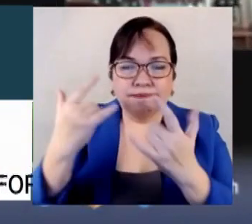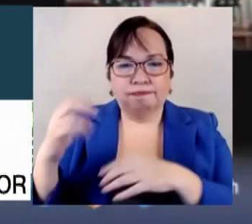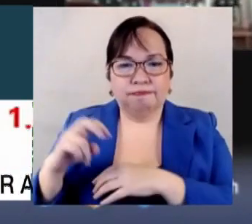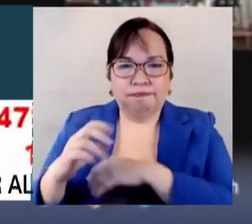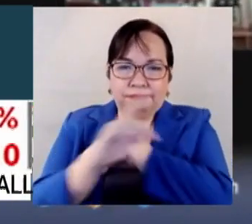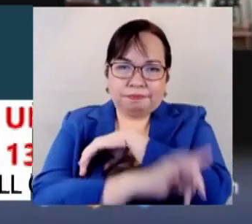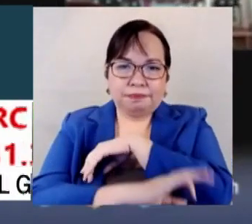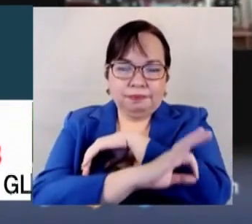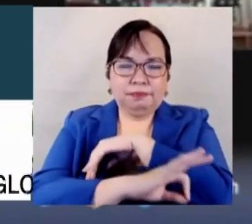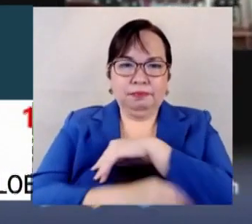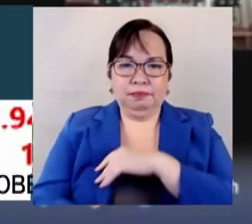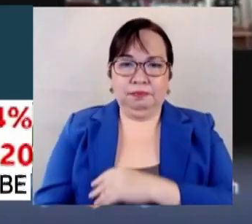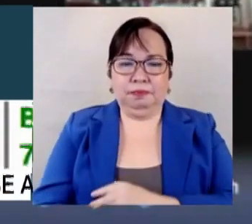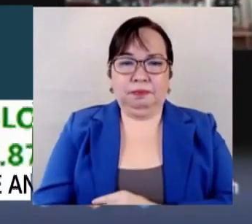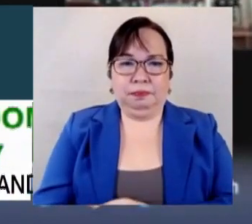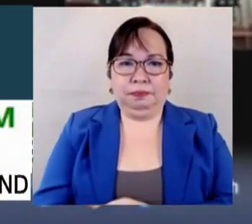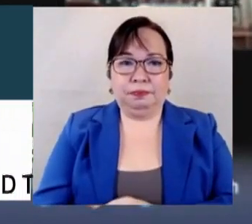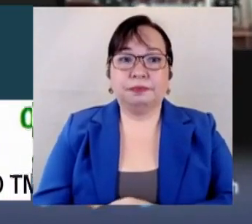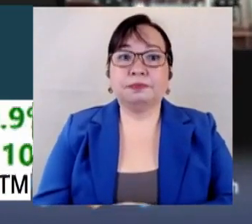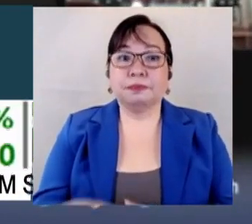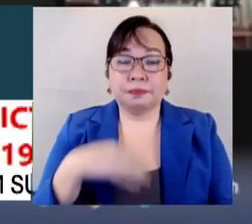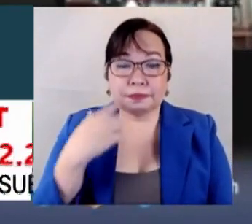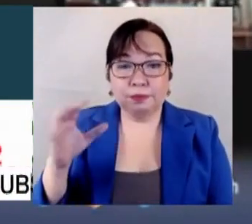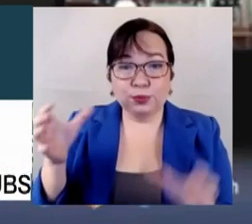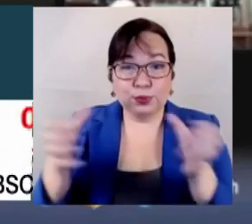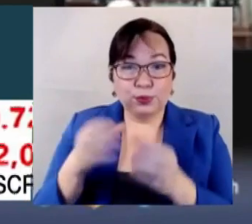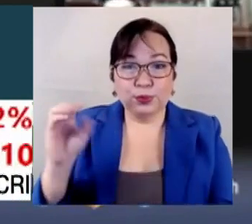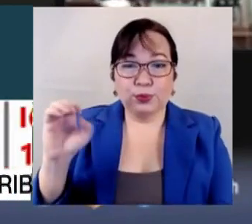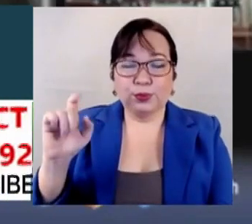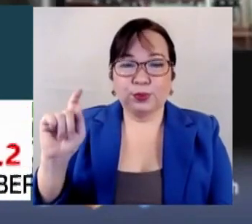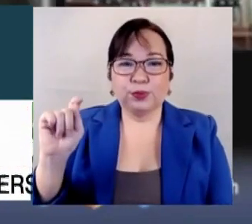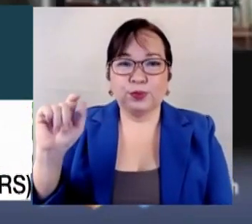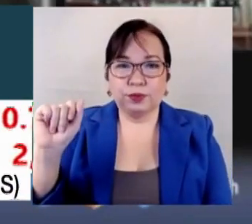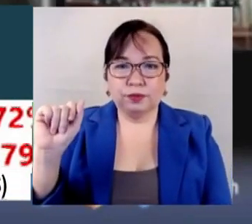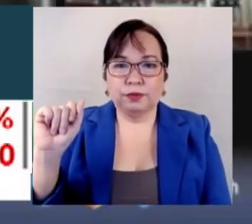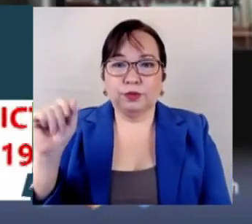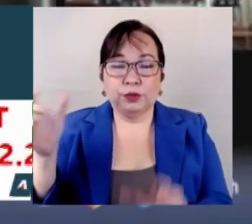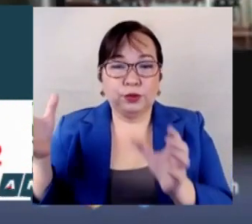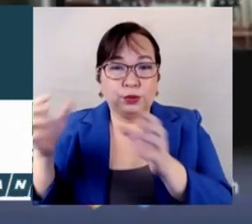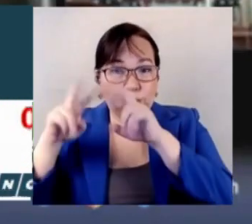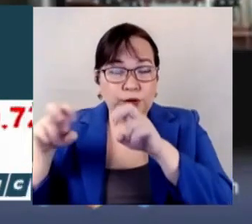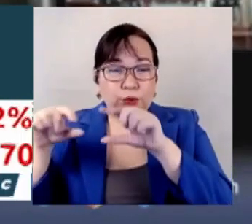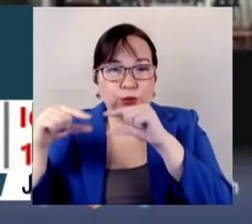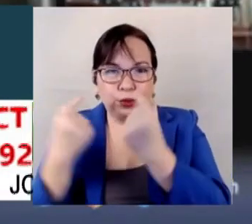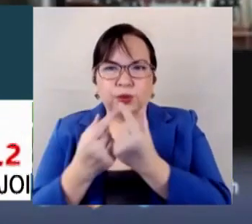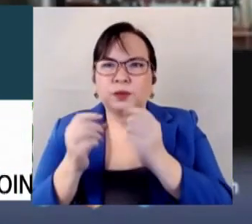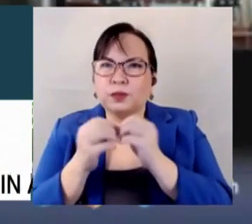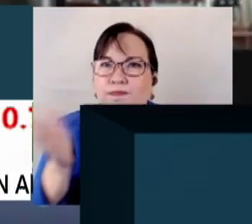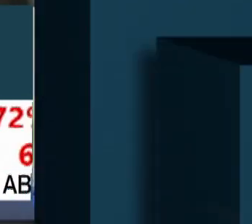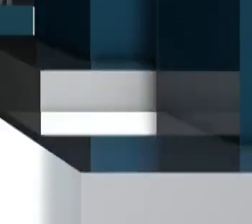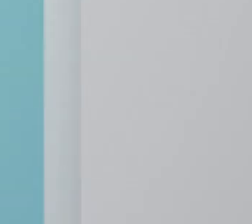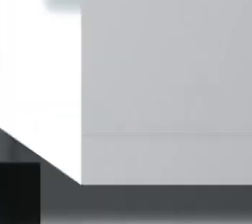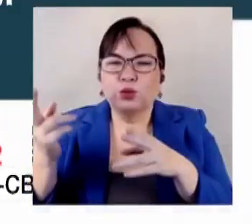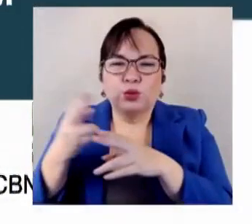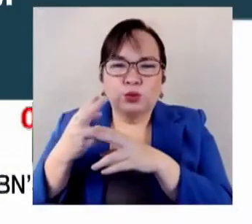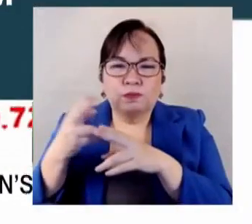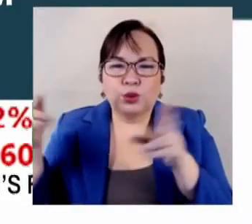The Octo Research Group is supporting that move for a shorter quarantine period for select travelers.